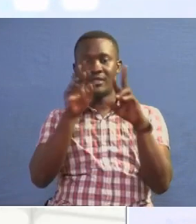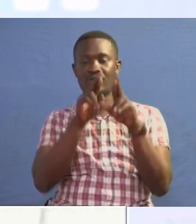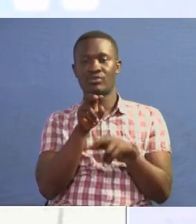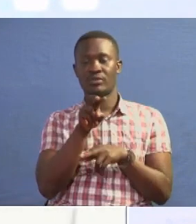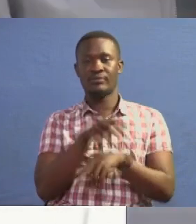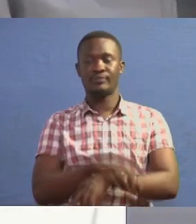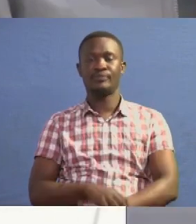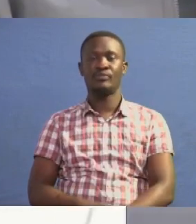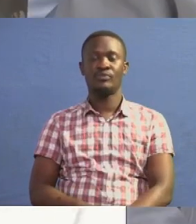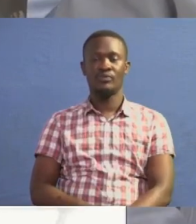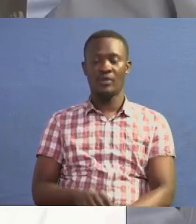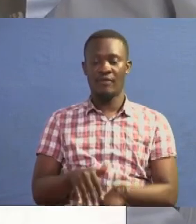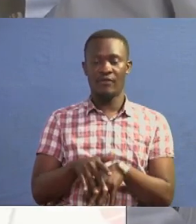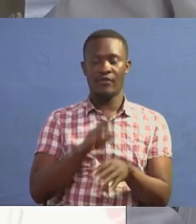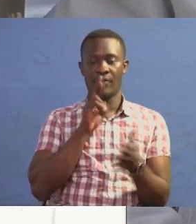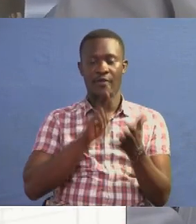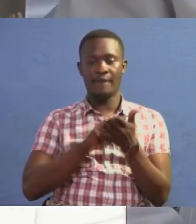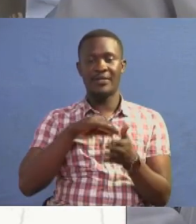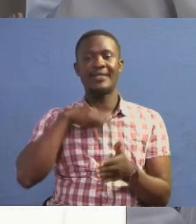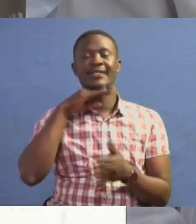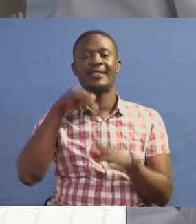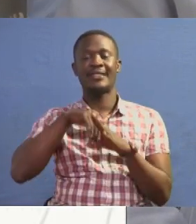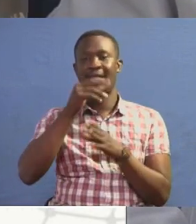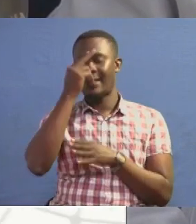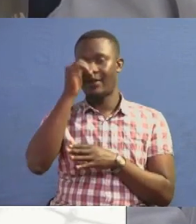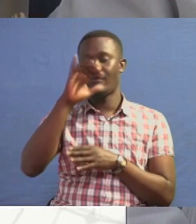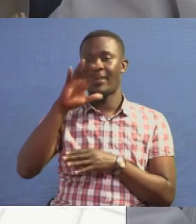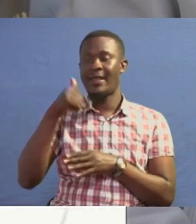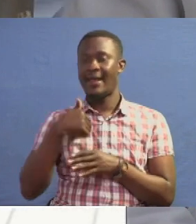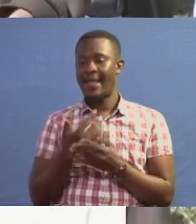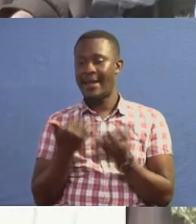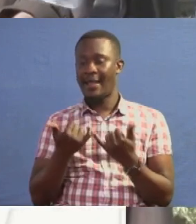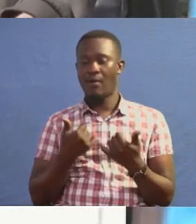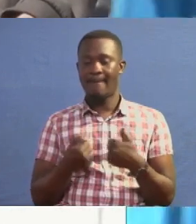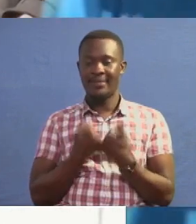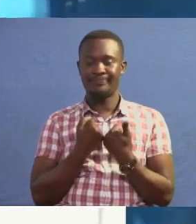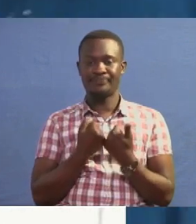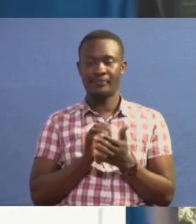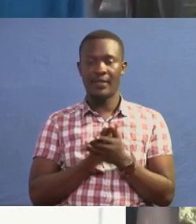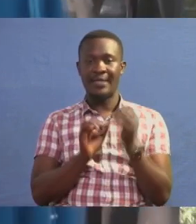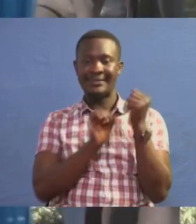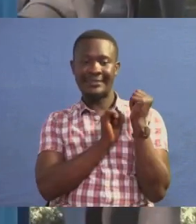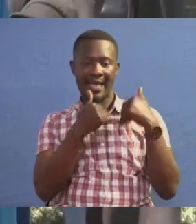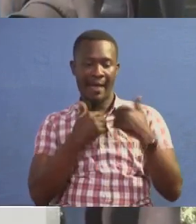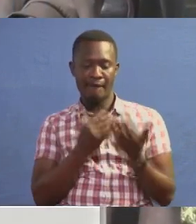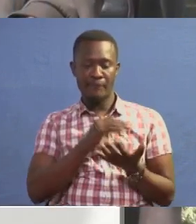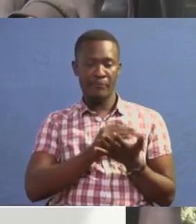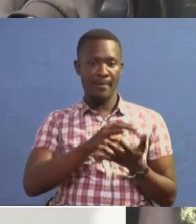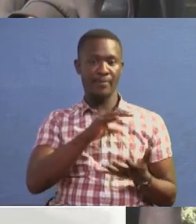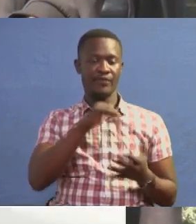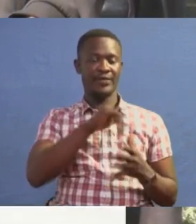look. Following reported deaths in Narok town and its surroundings recently, security has been improved in the